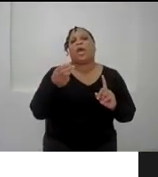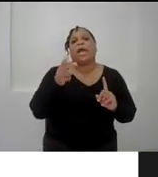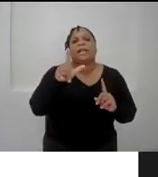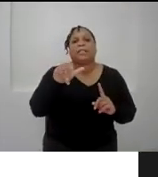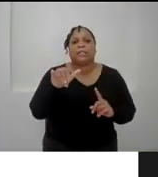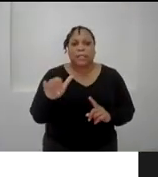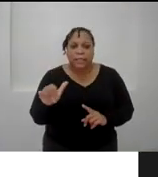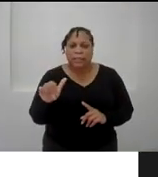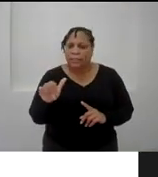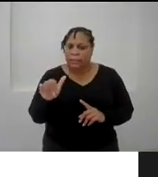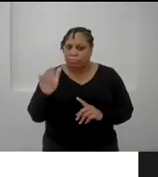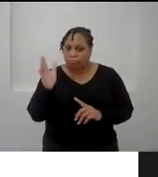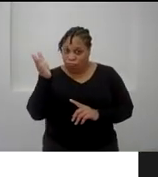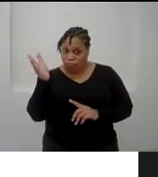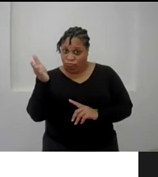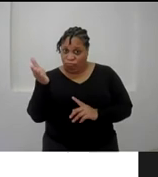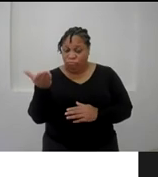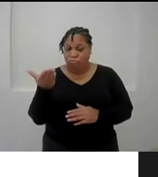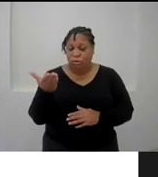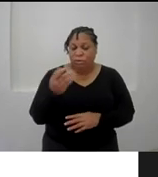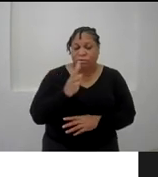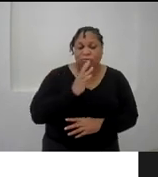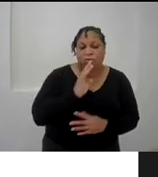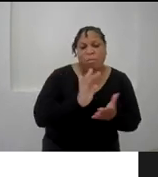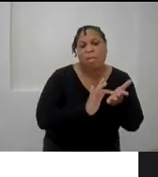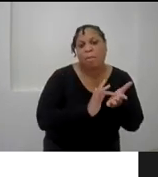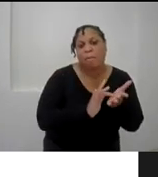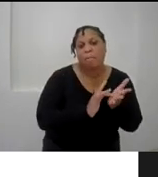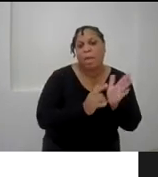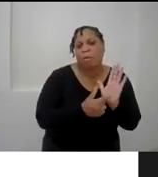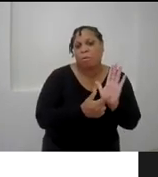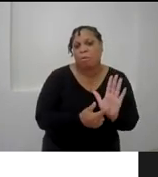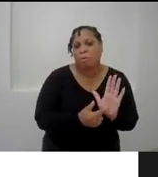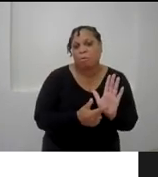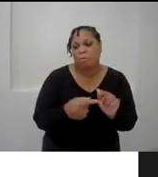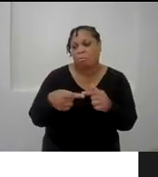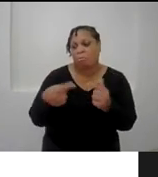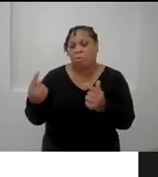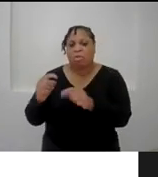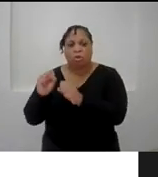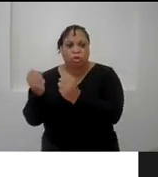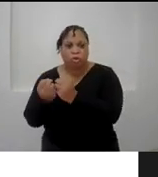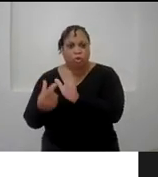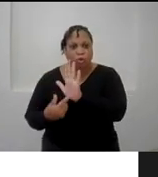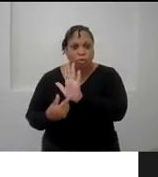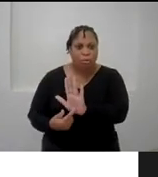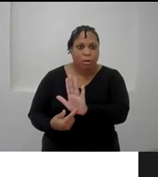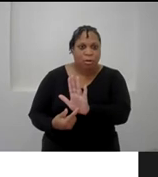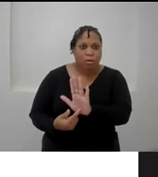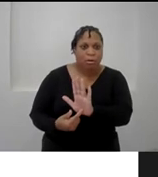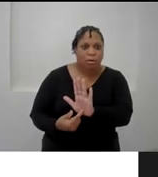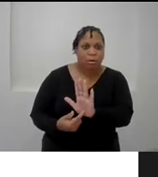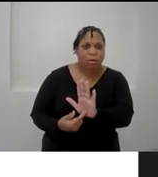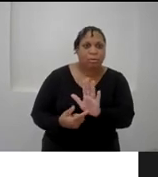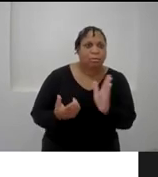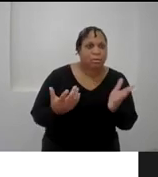presentation this morning when she was talking about the medical model versus the social model. This may well be